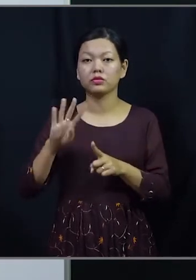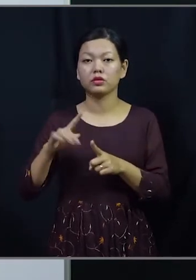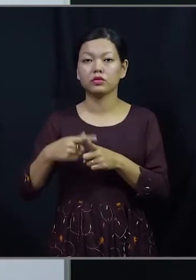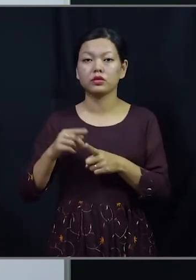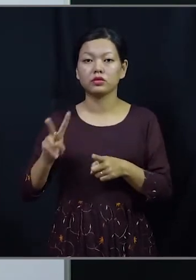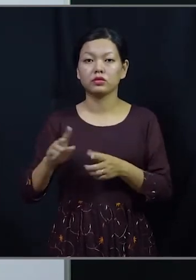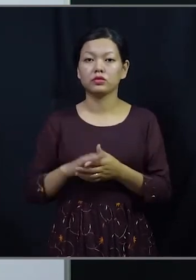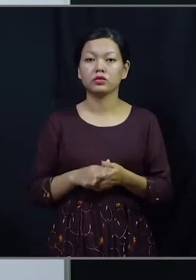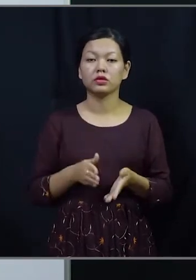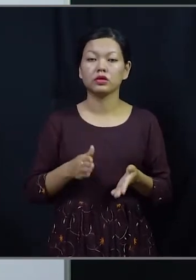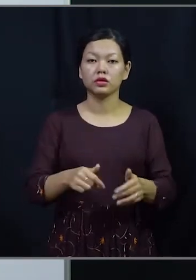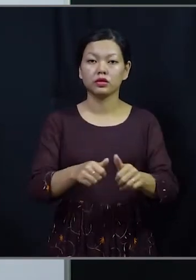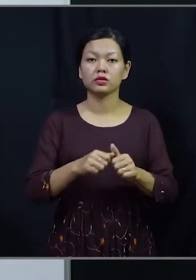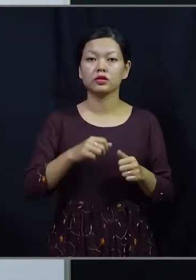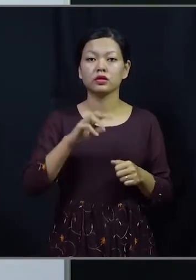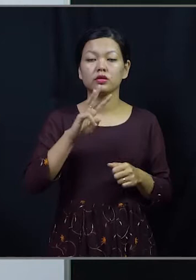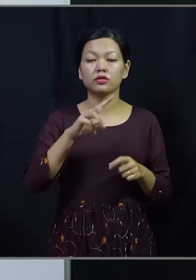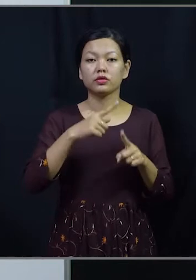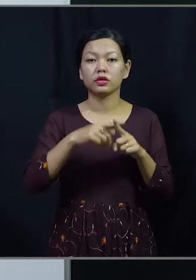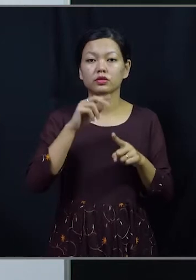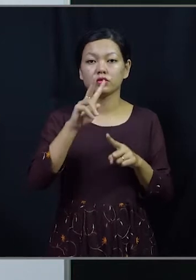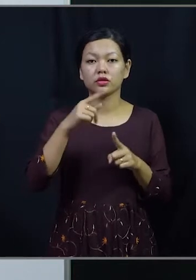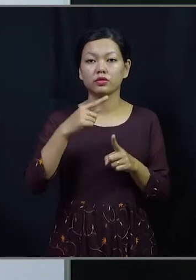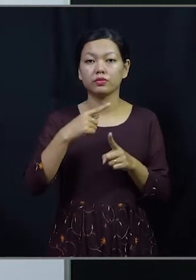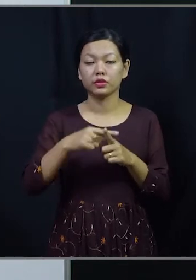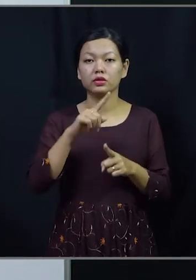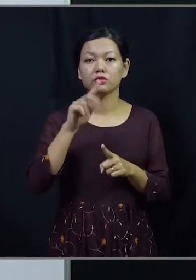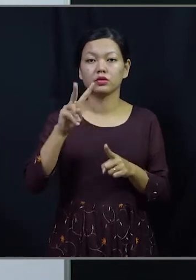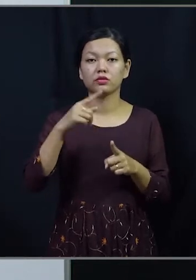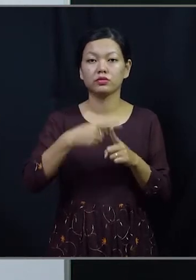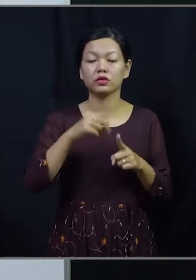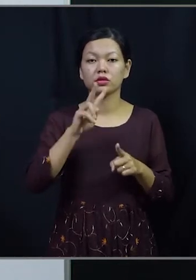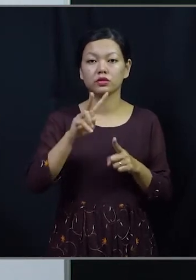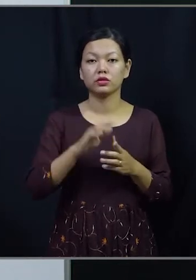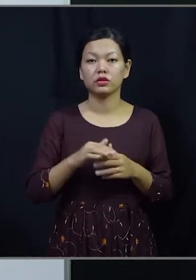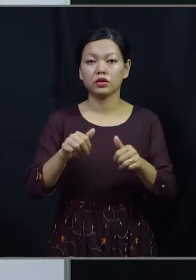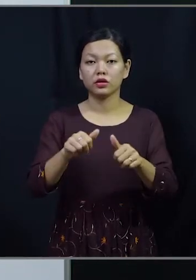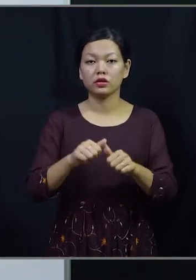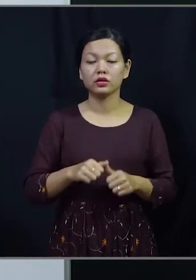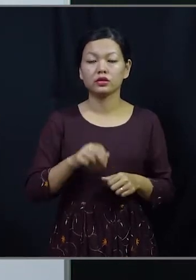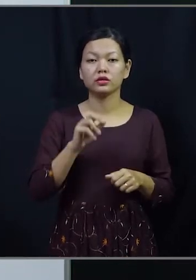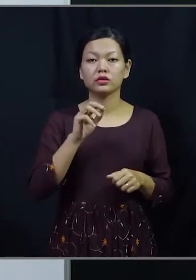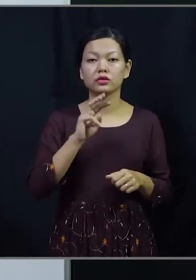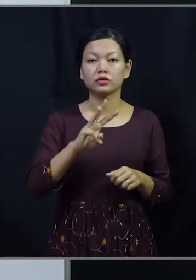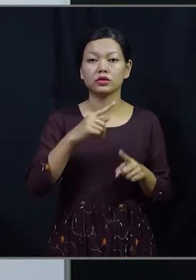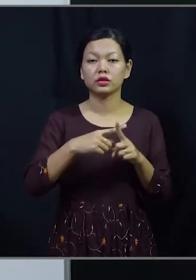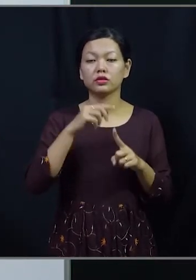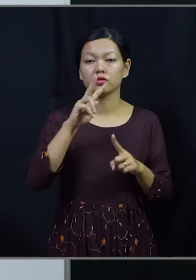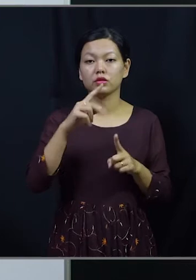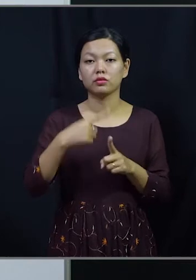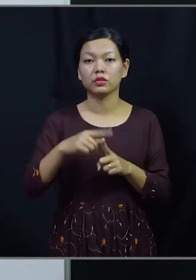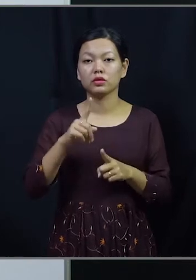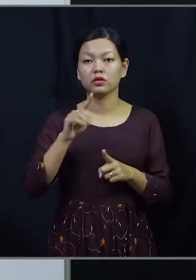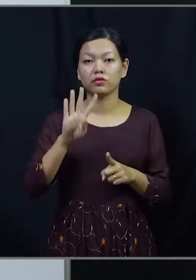2. That is 3x squared plus 12 plus 2. So that is 3x squared plus